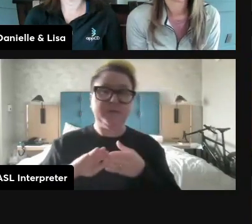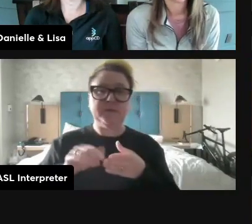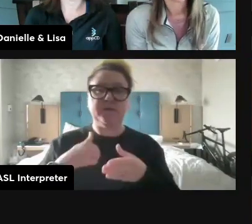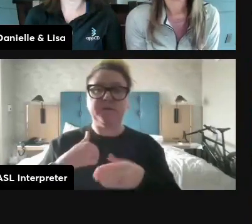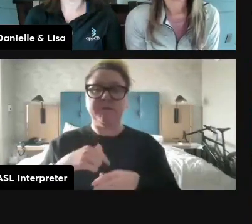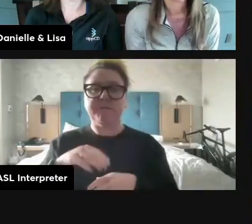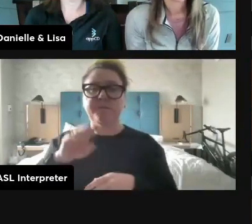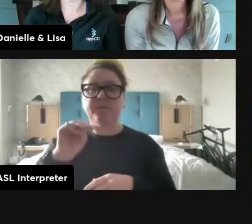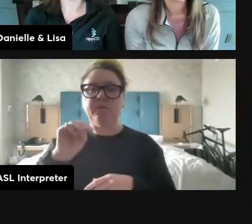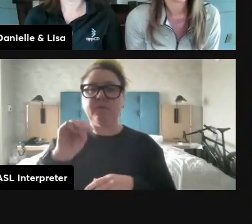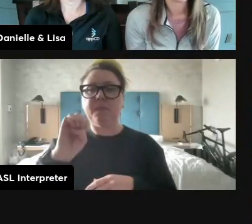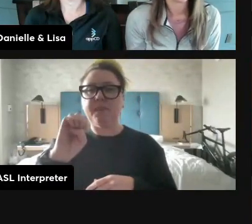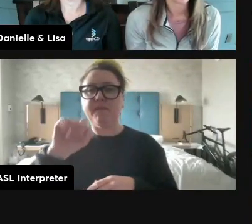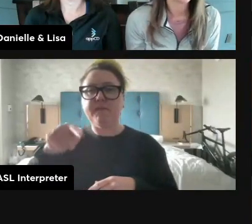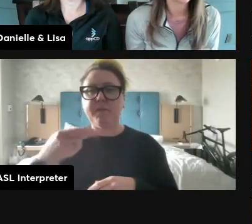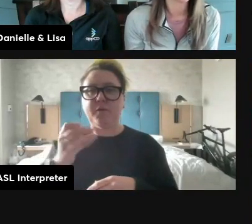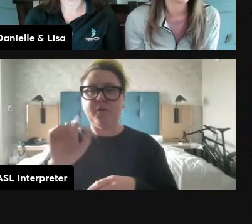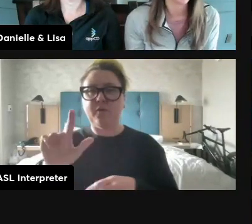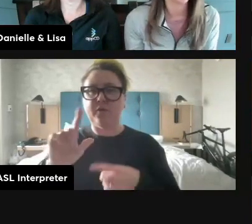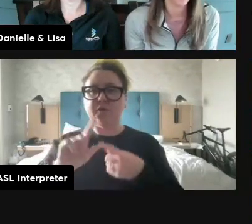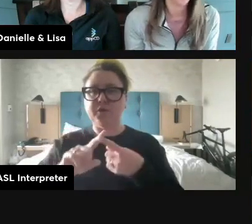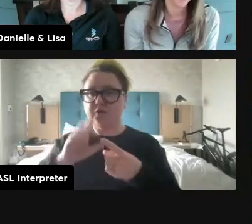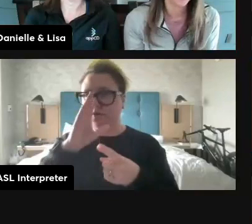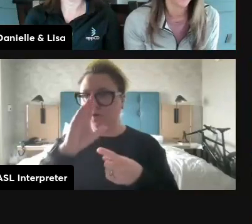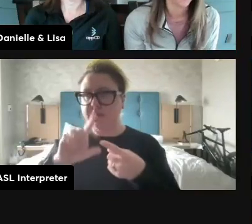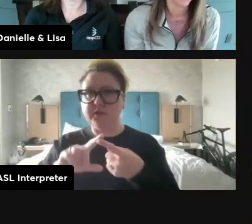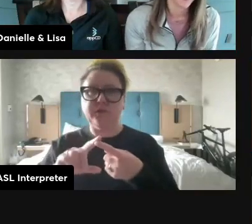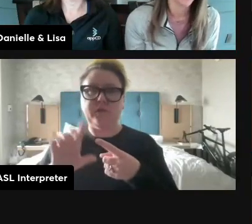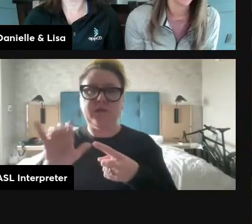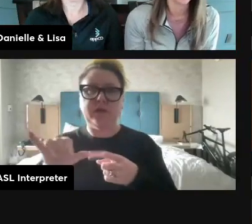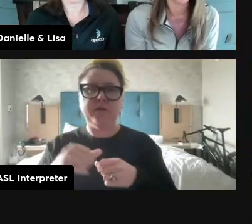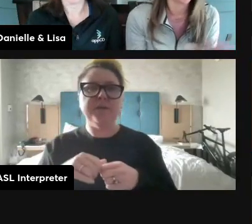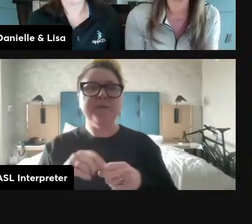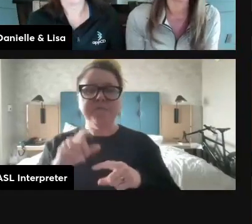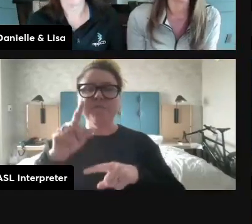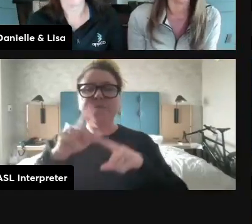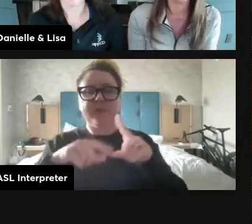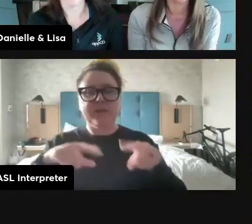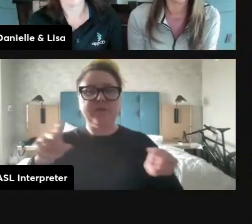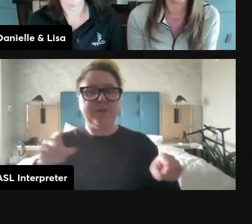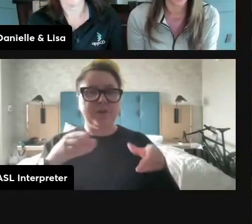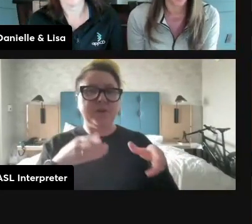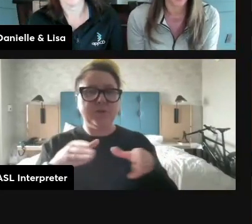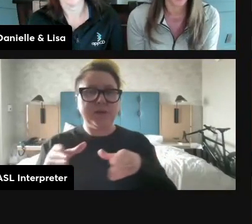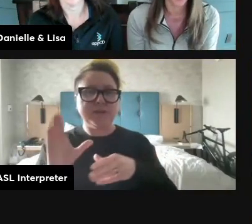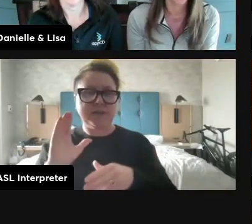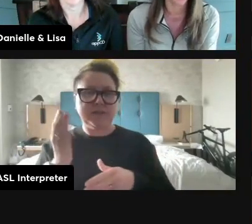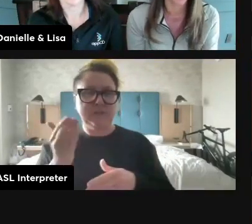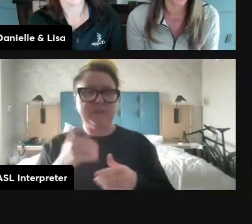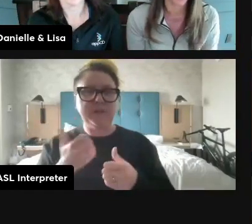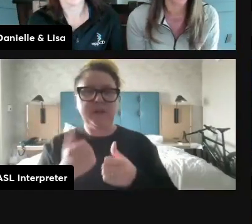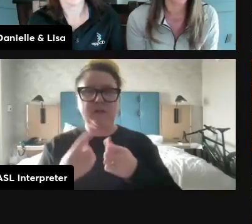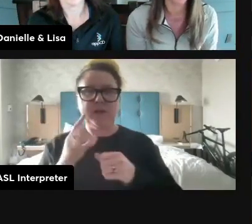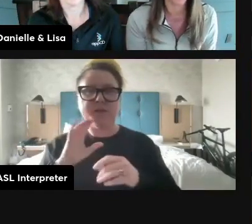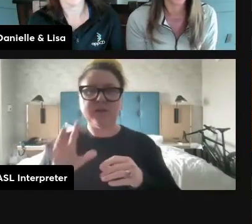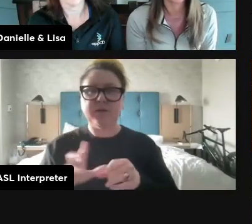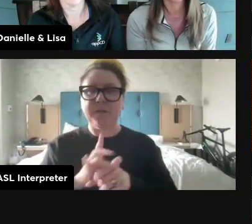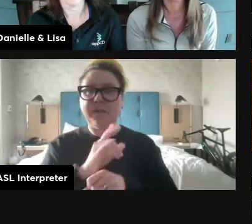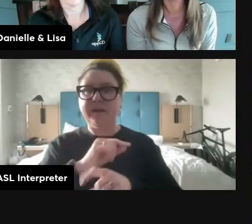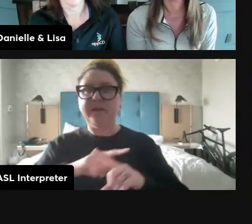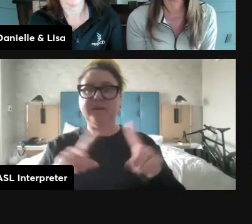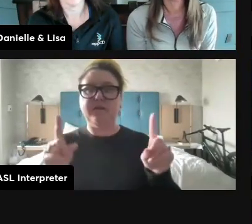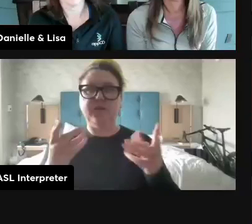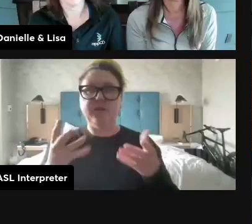way. Wow. Okay. I suspect there's very different ways to do this. Does anyone else have one that's dramatically different than what's already been